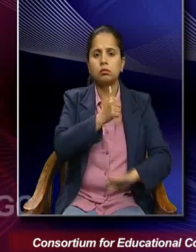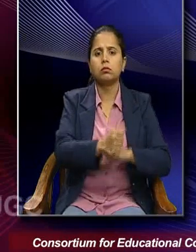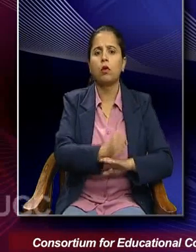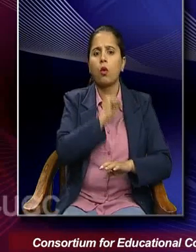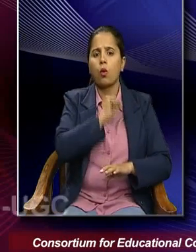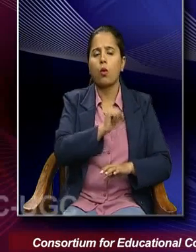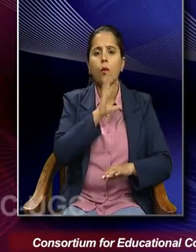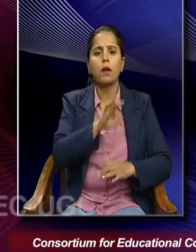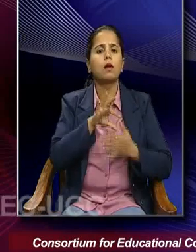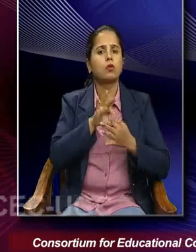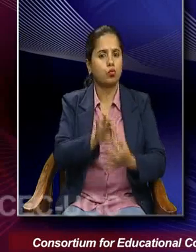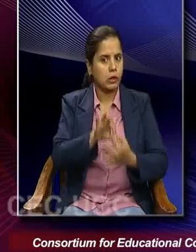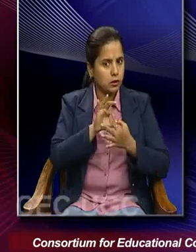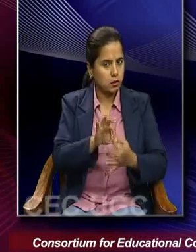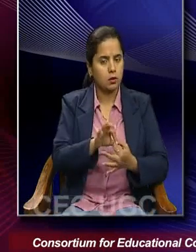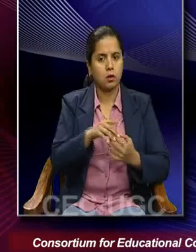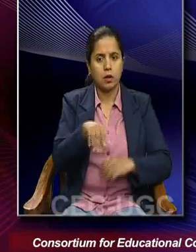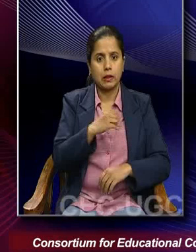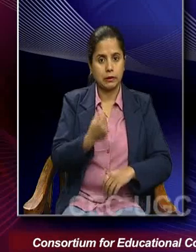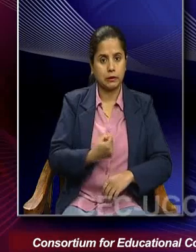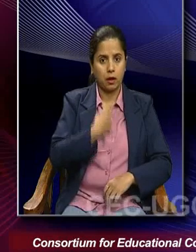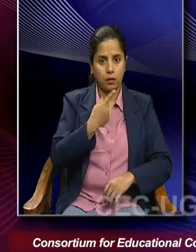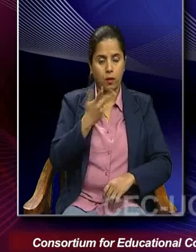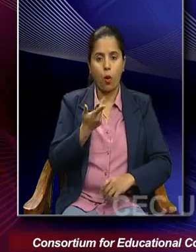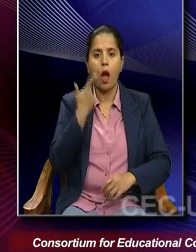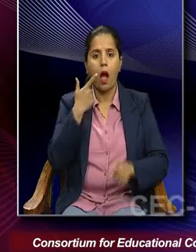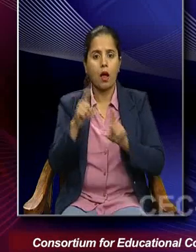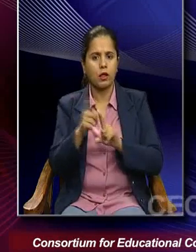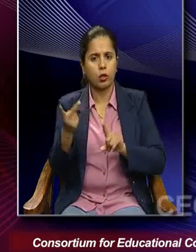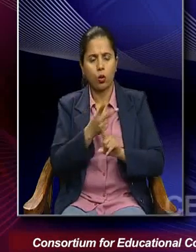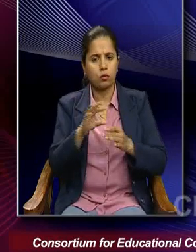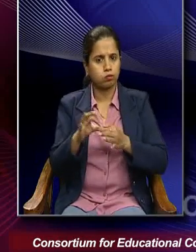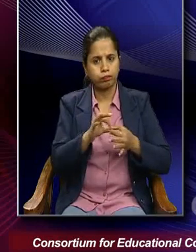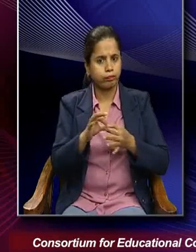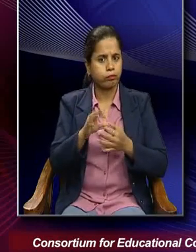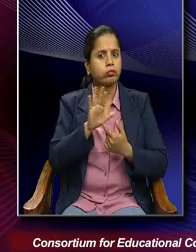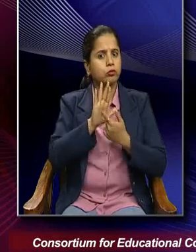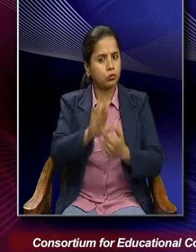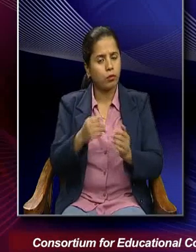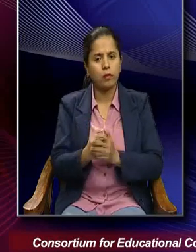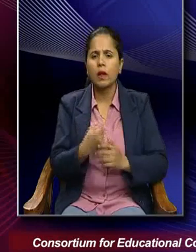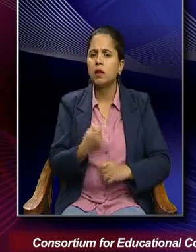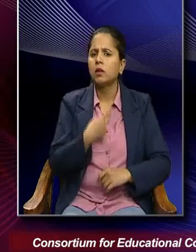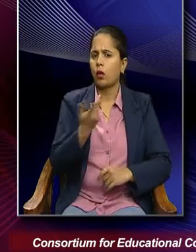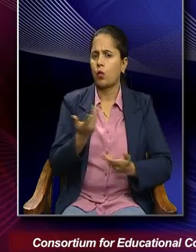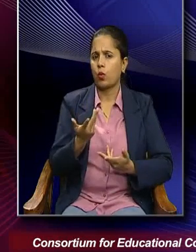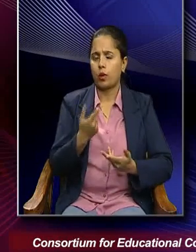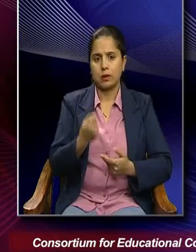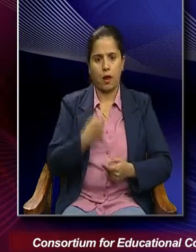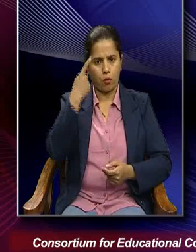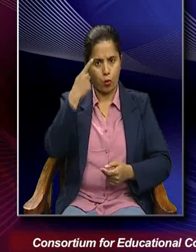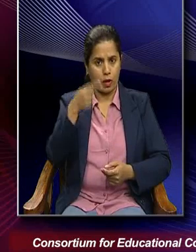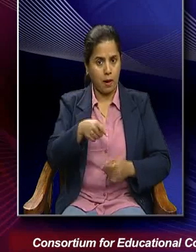a relation between the self and identity. What is self? According to